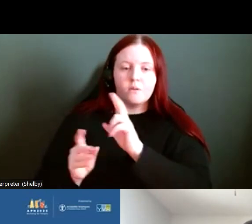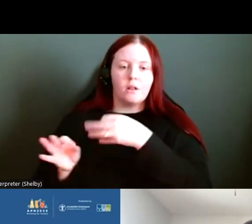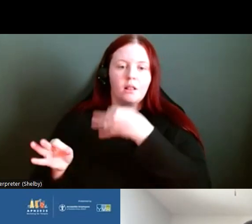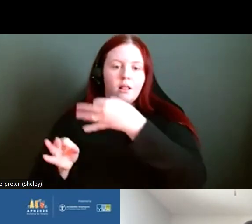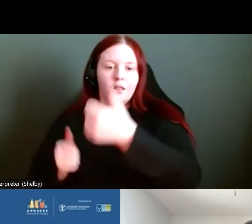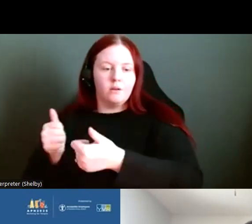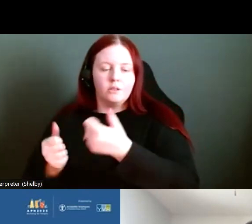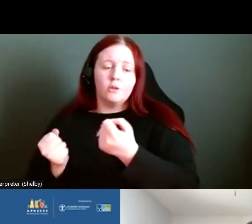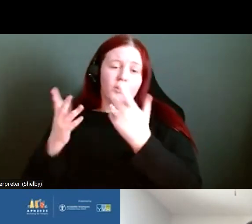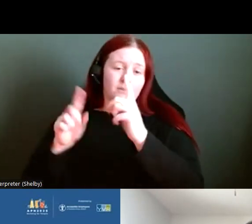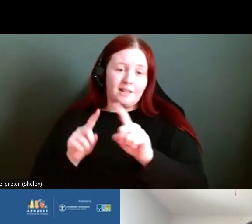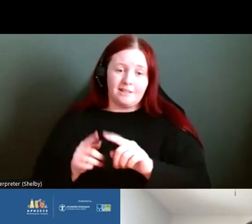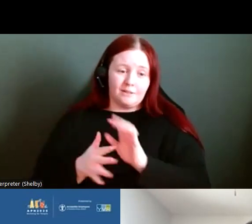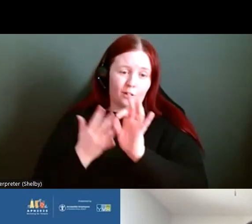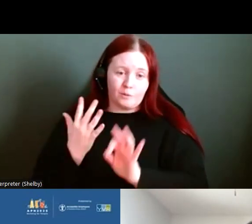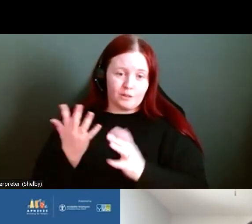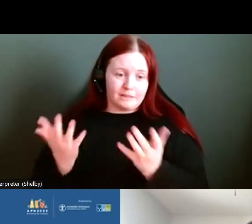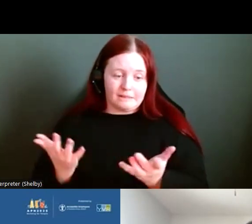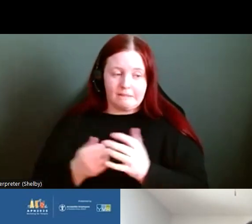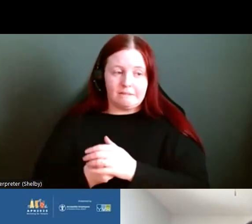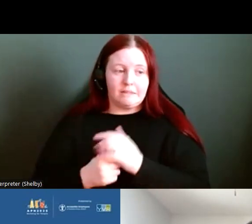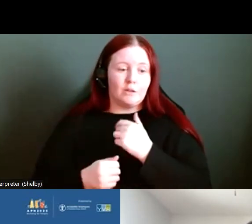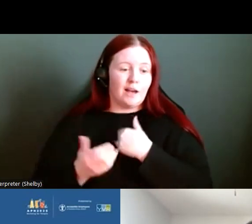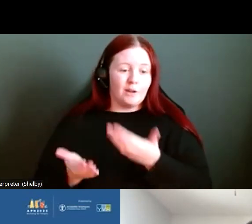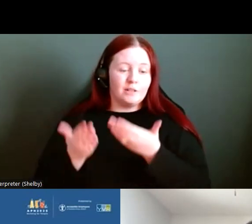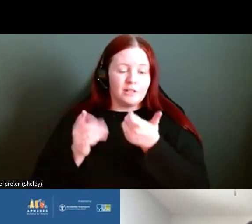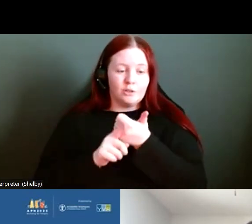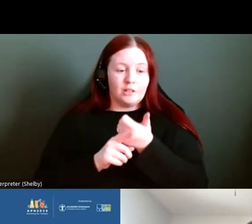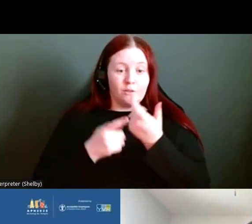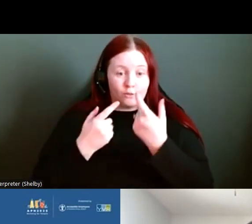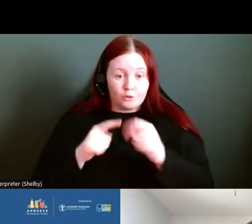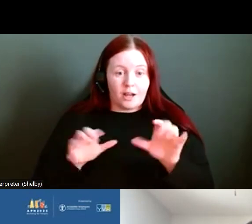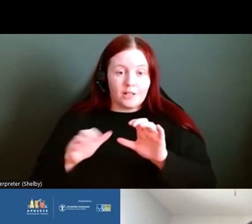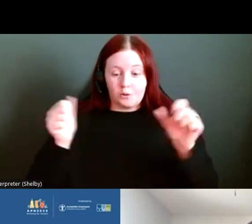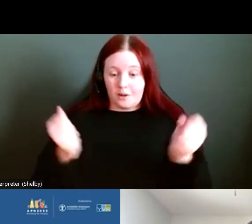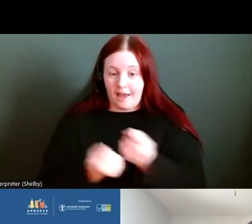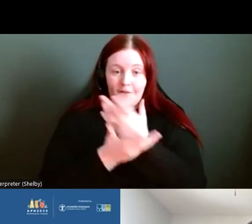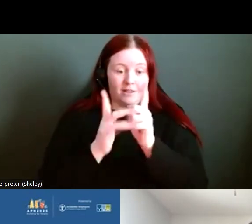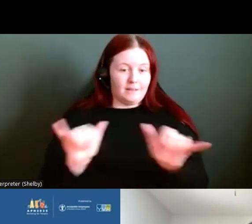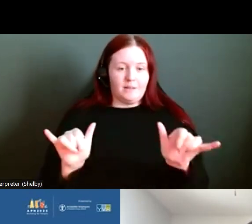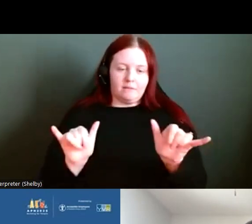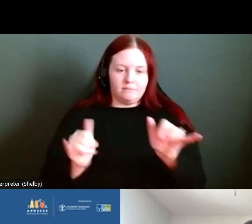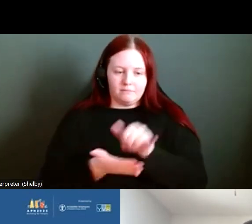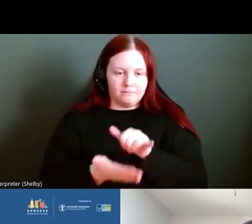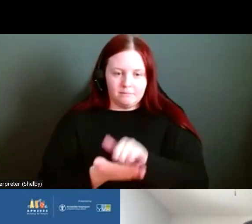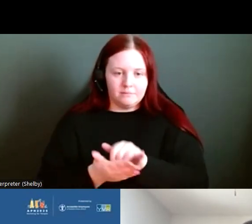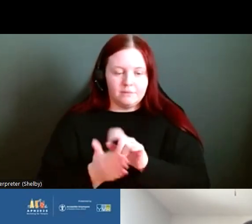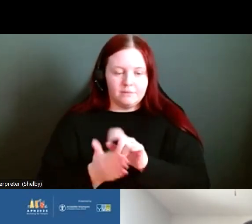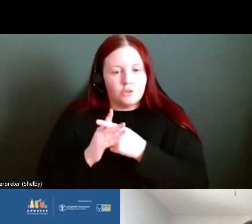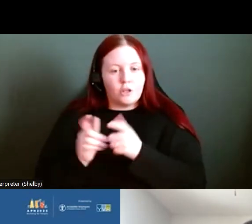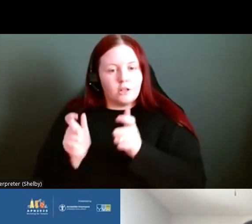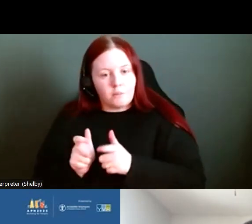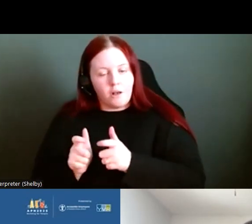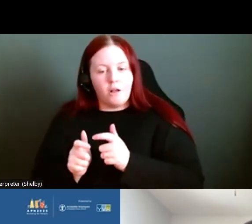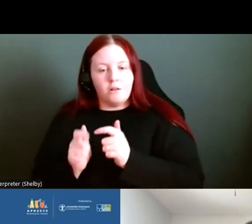of options, and I would just say don't try to do everything all at once. Start somewhere, start small,